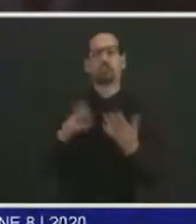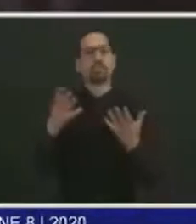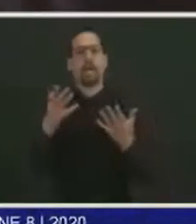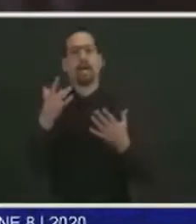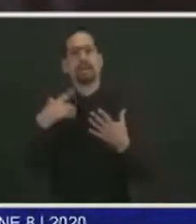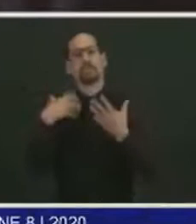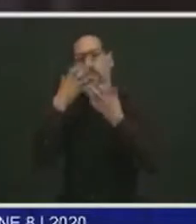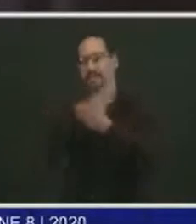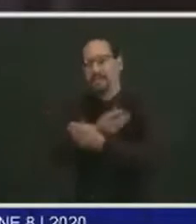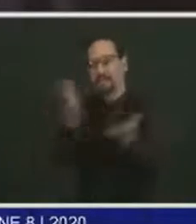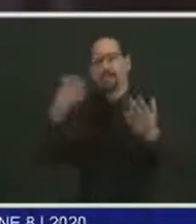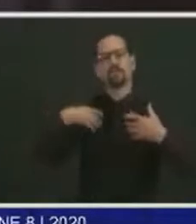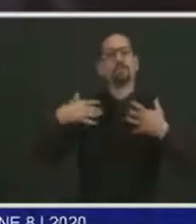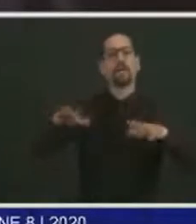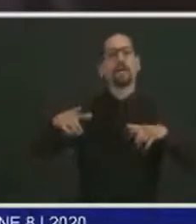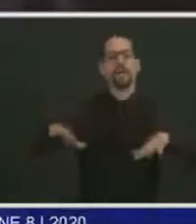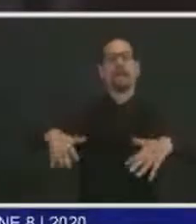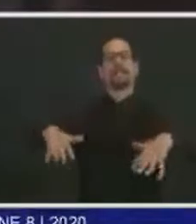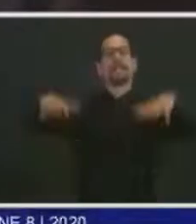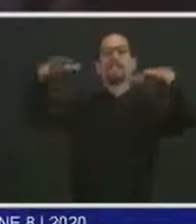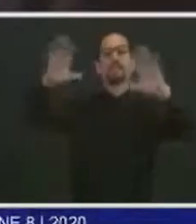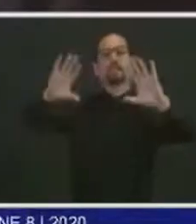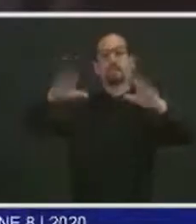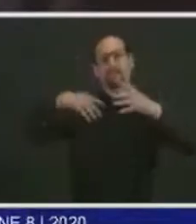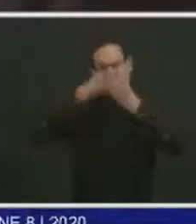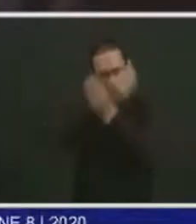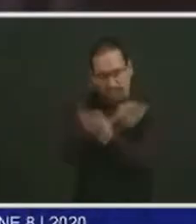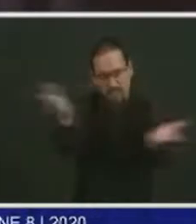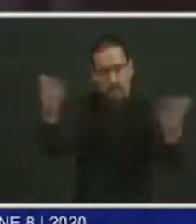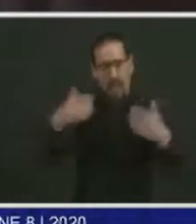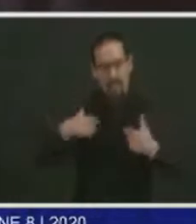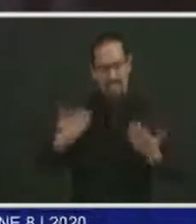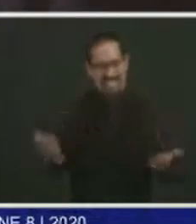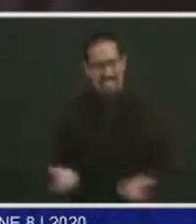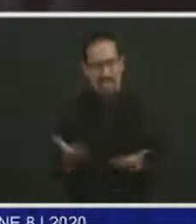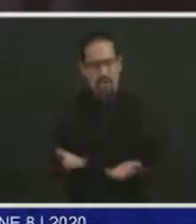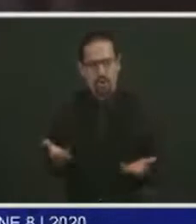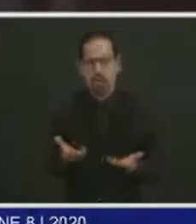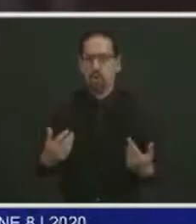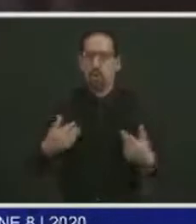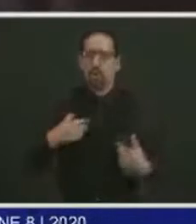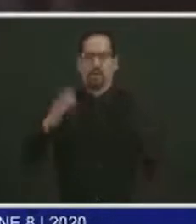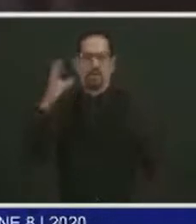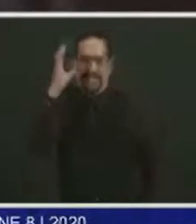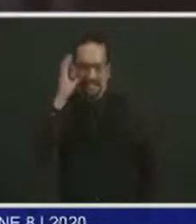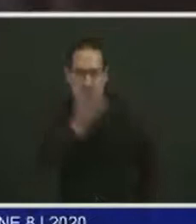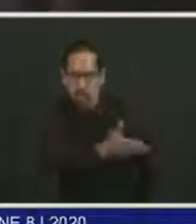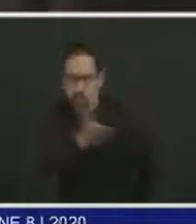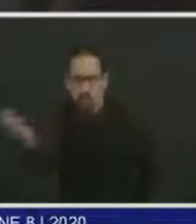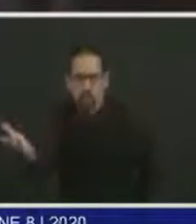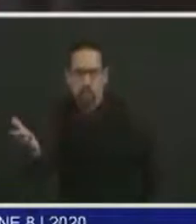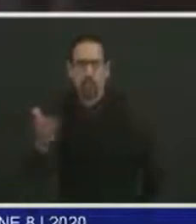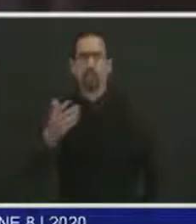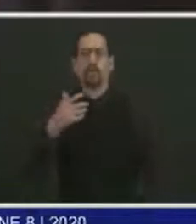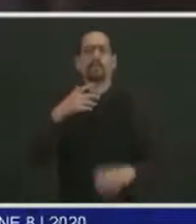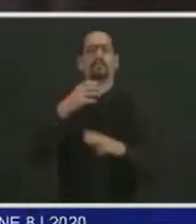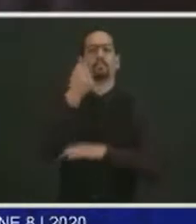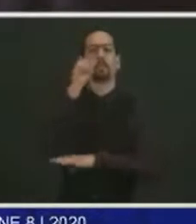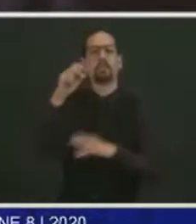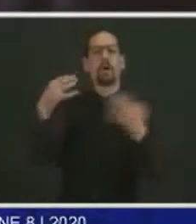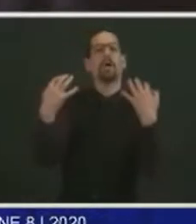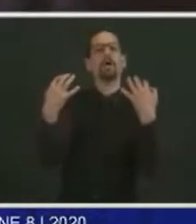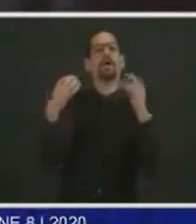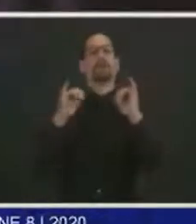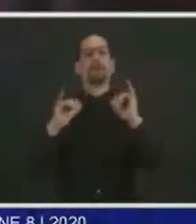night ended peacefully. And so again, I can't thank you enough for participating in that. I